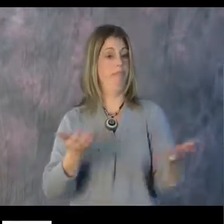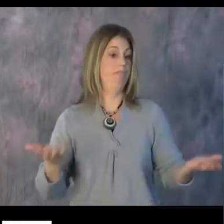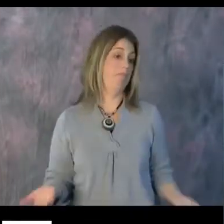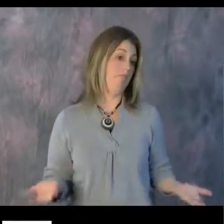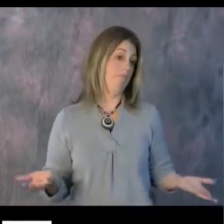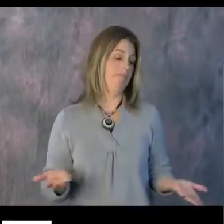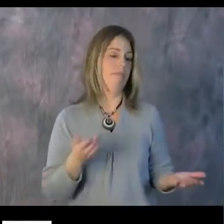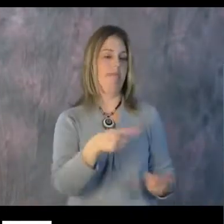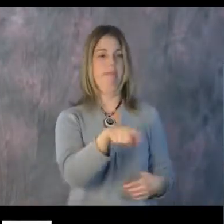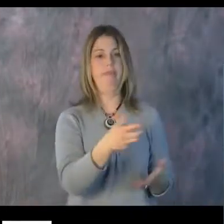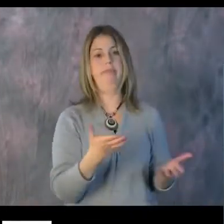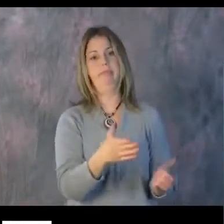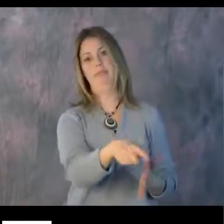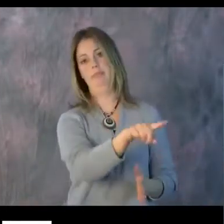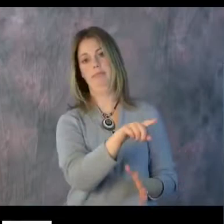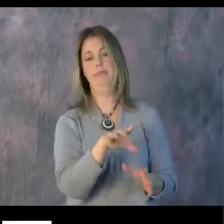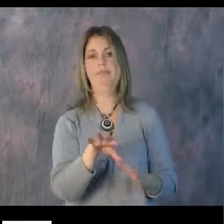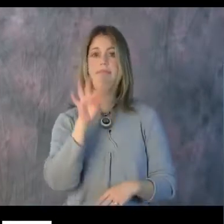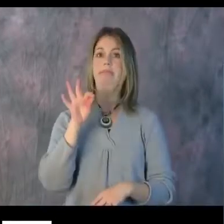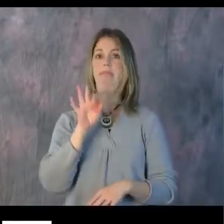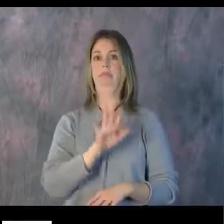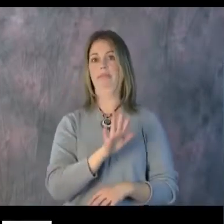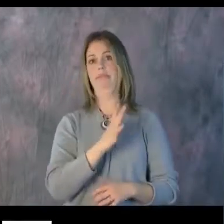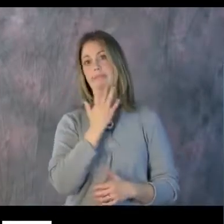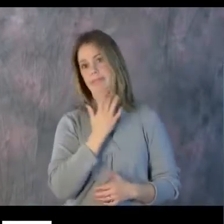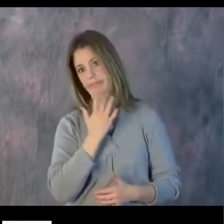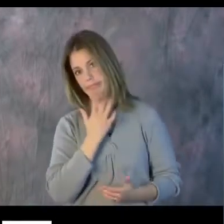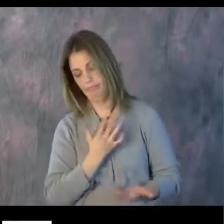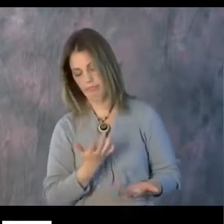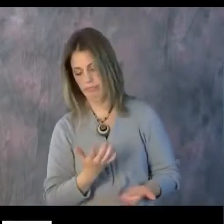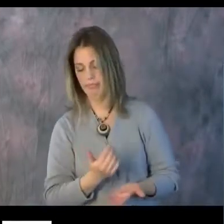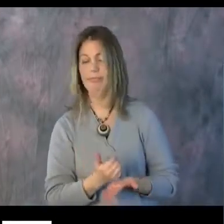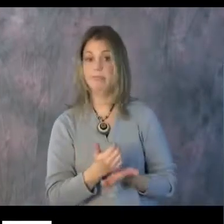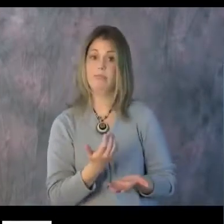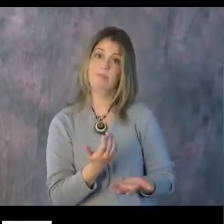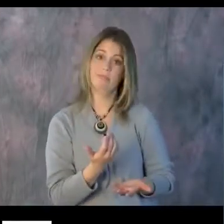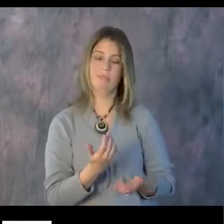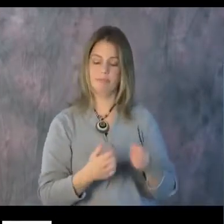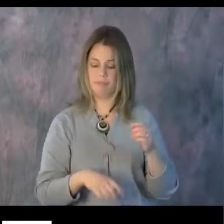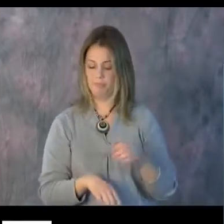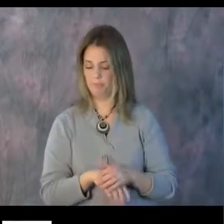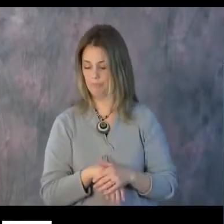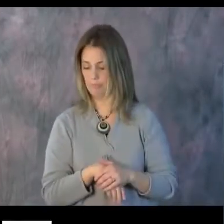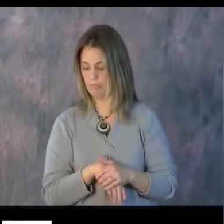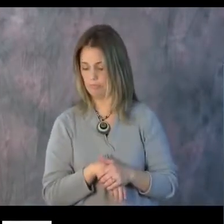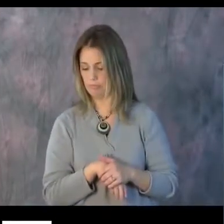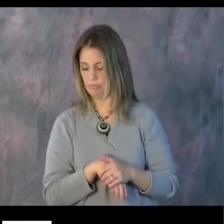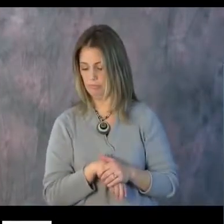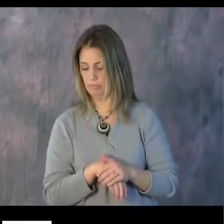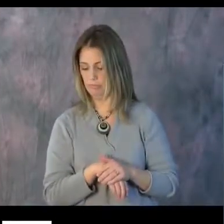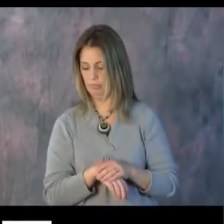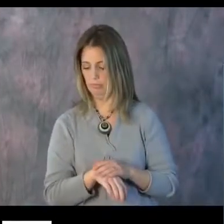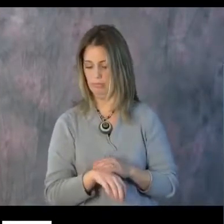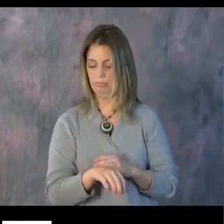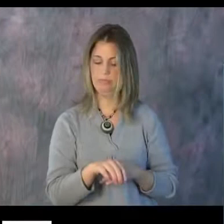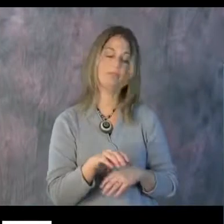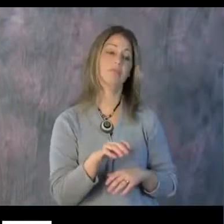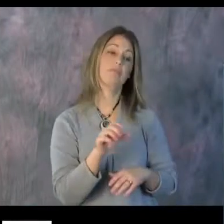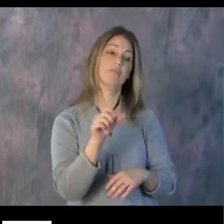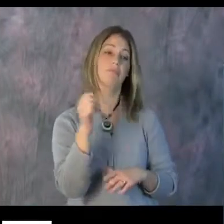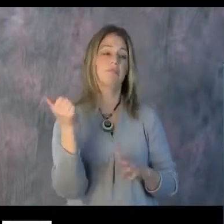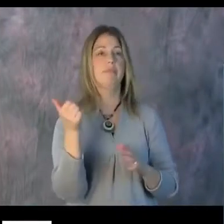the laundry? And then they're able to make that decision themselves, make their choice, whichever one they prefer.